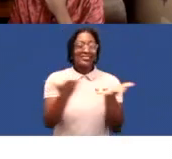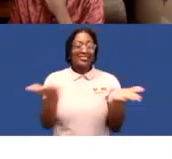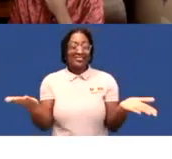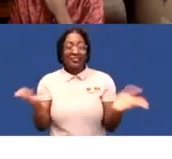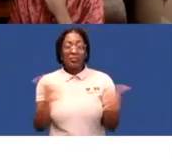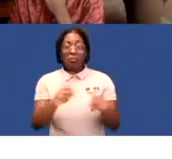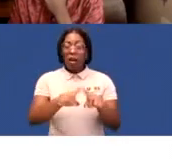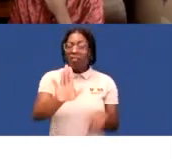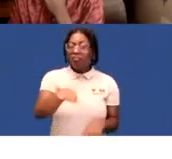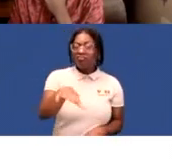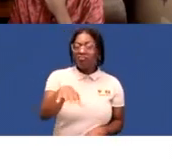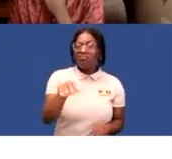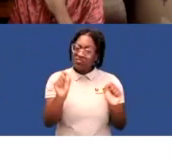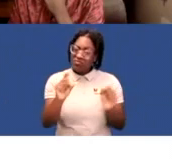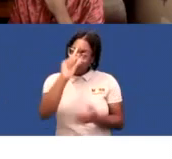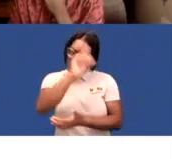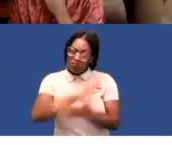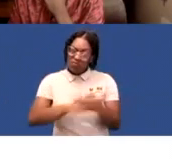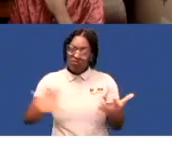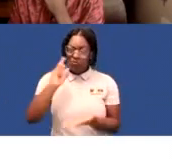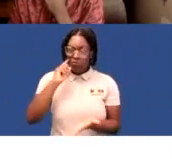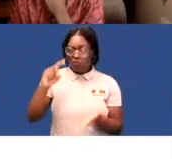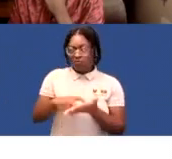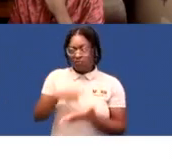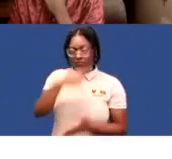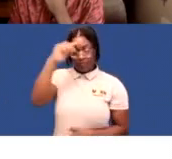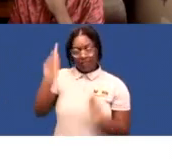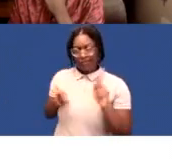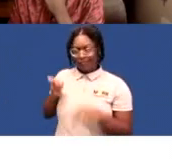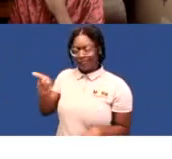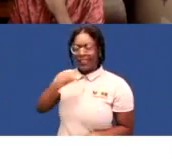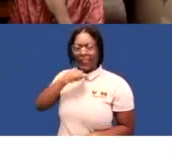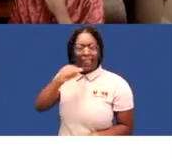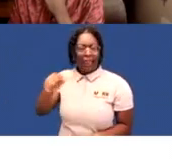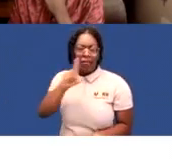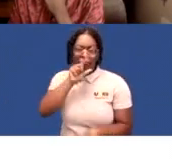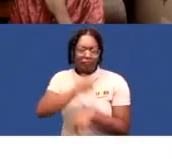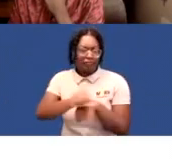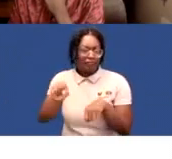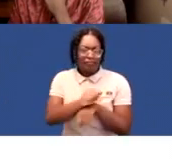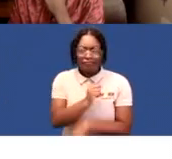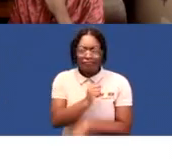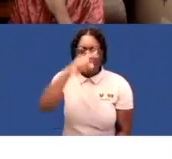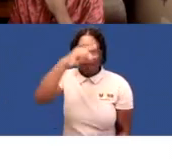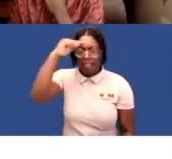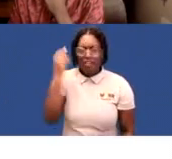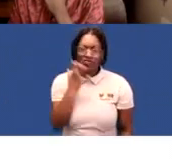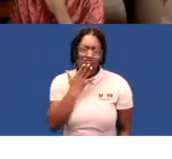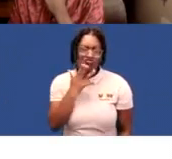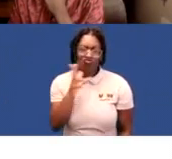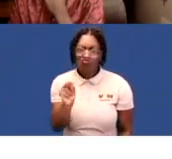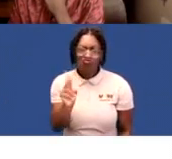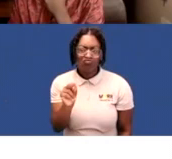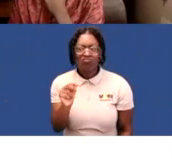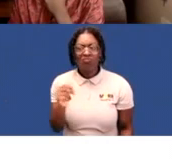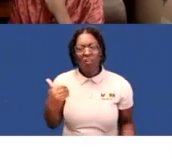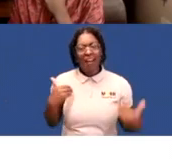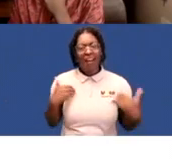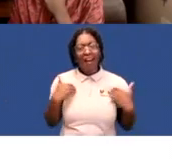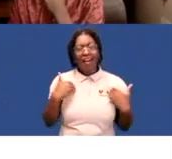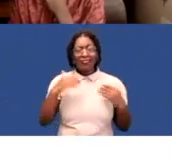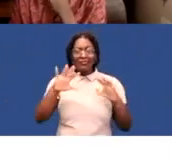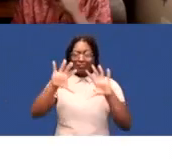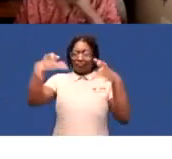a black shirt? No, black people are all different shades of brown. We just call it black sometimes. Today, we're gonna write